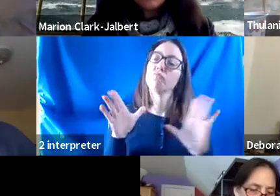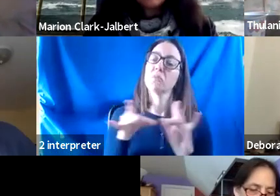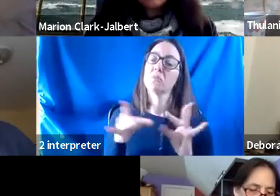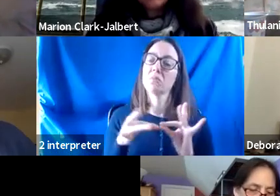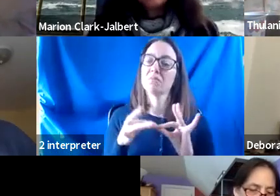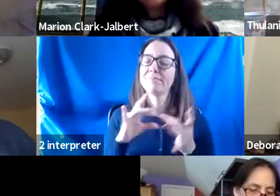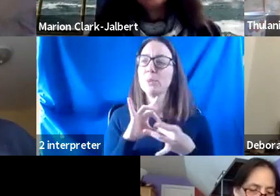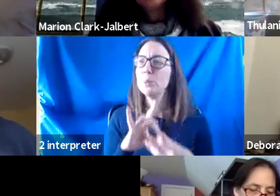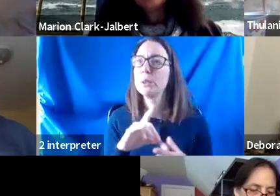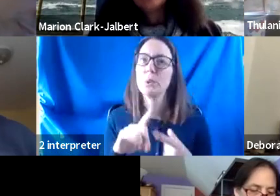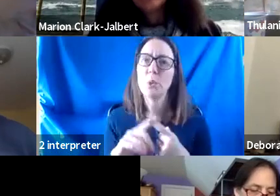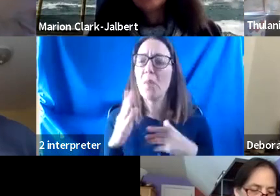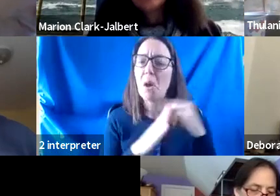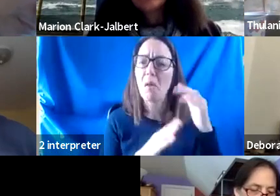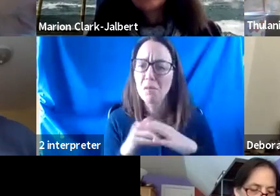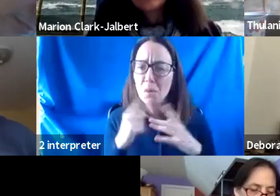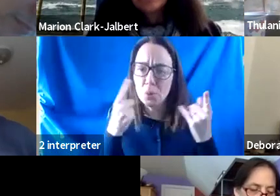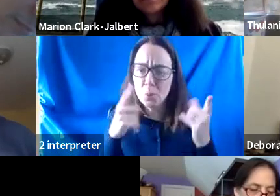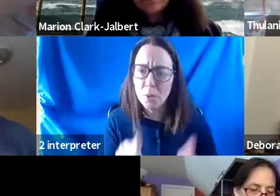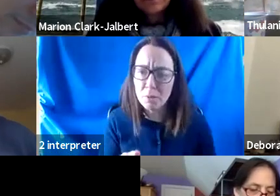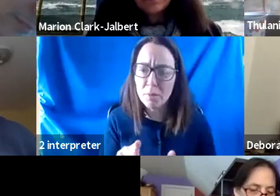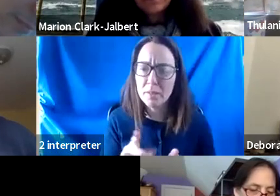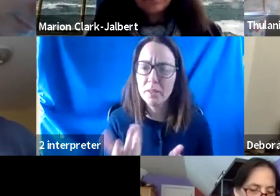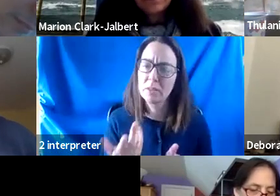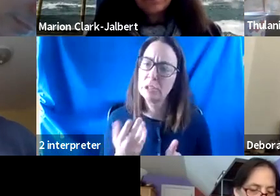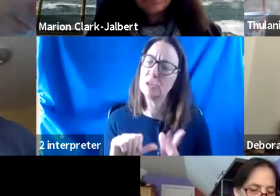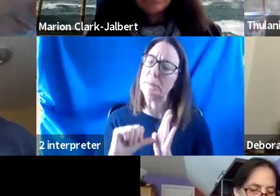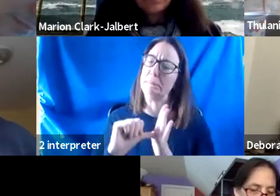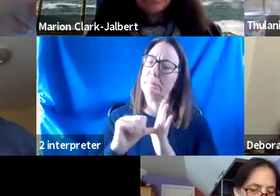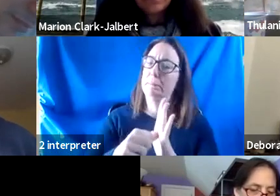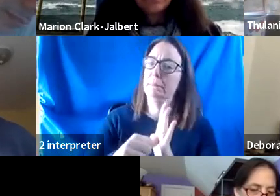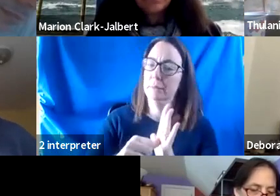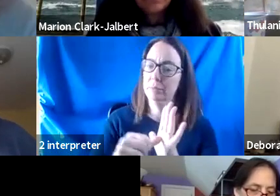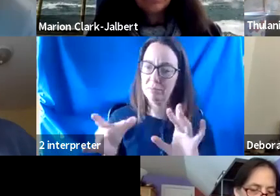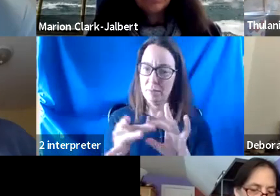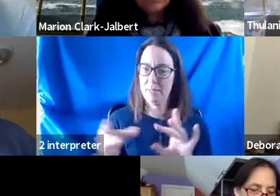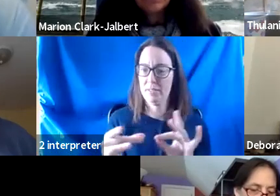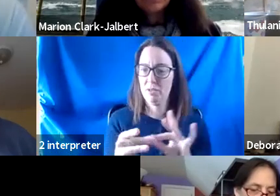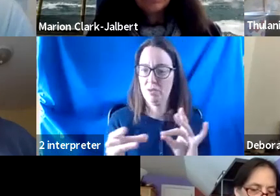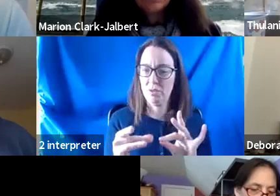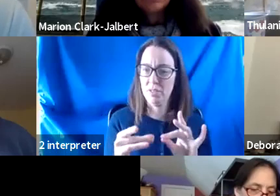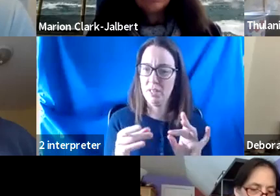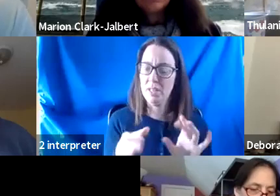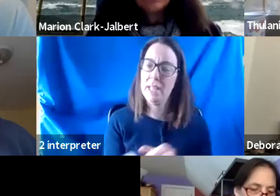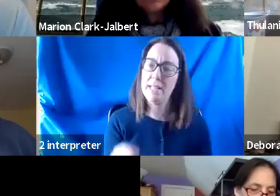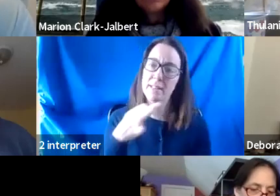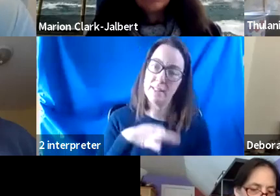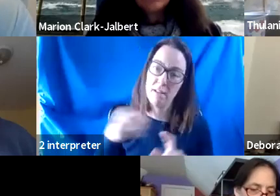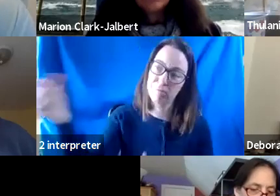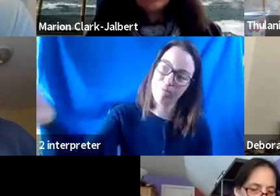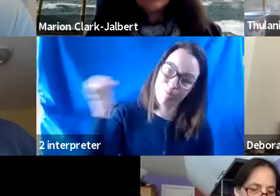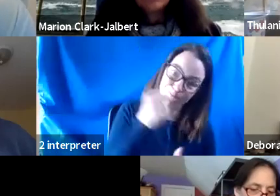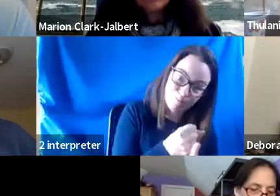and as a way of getting a message, reinforcing a message across. without having to pull someone aside and having that